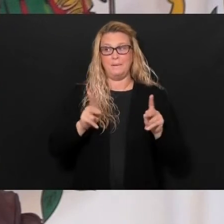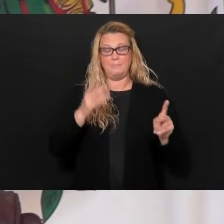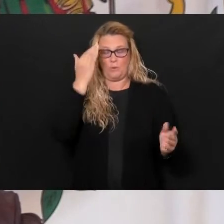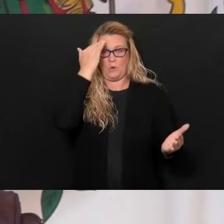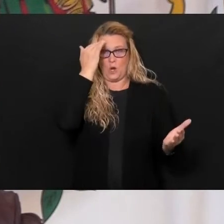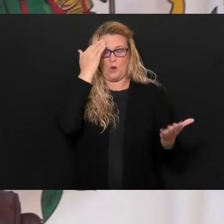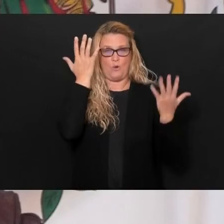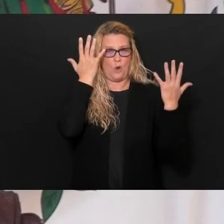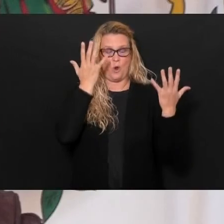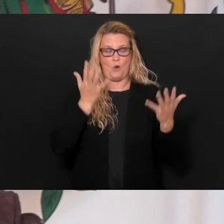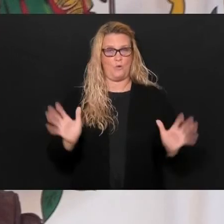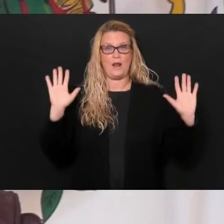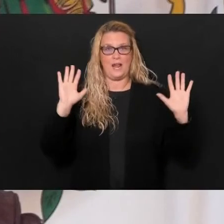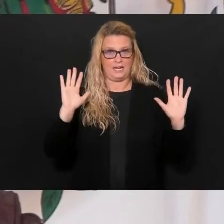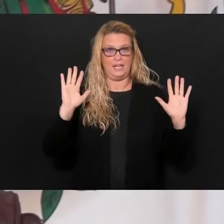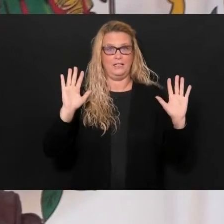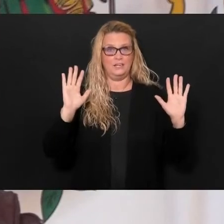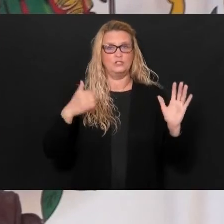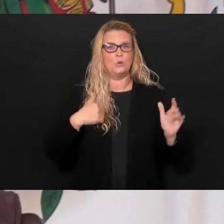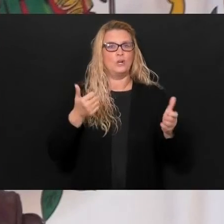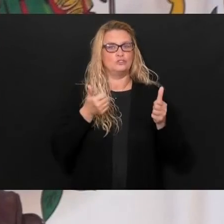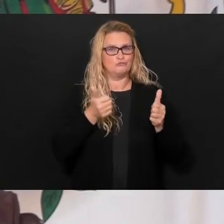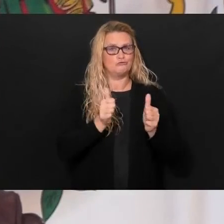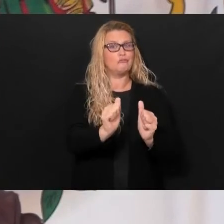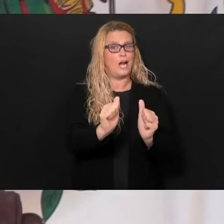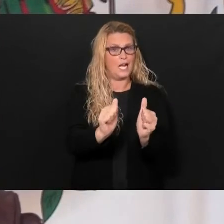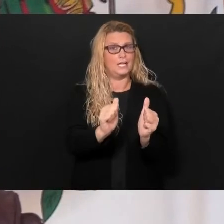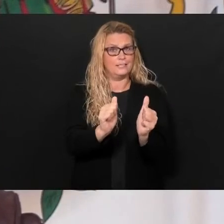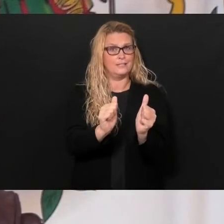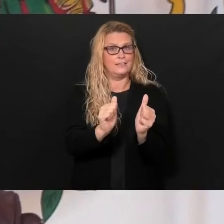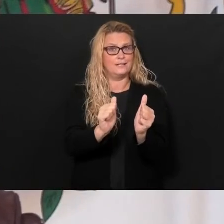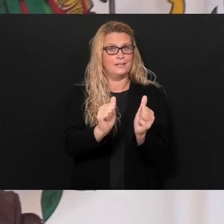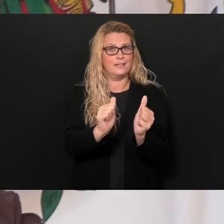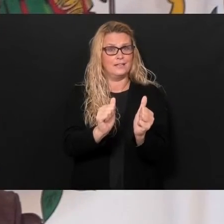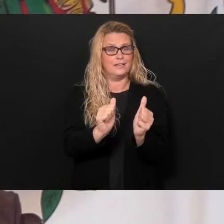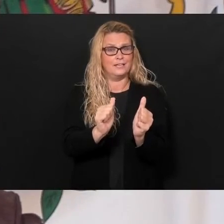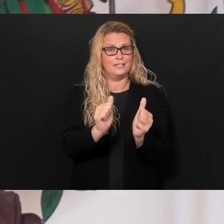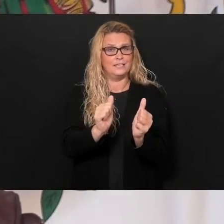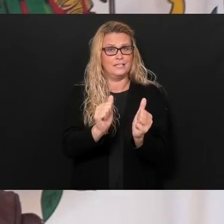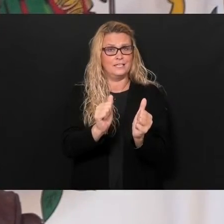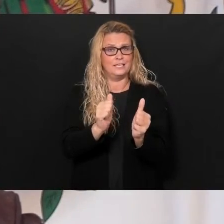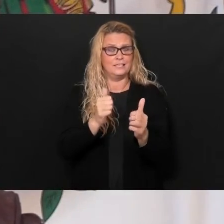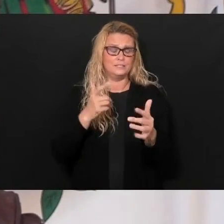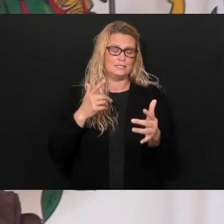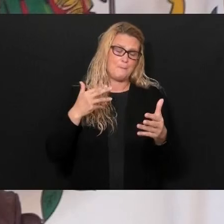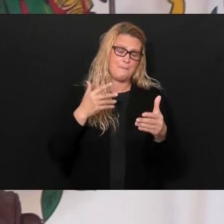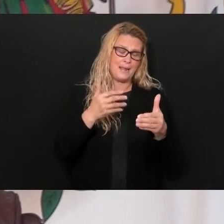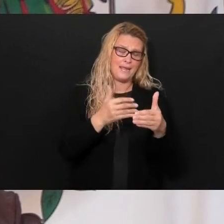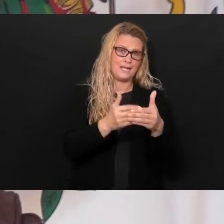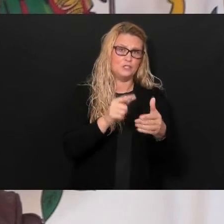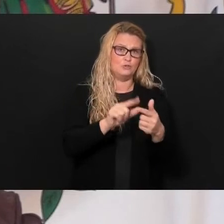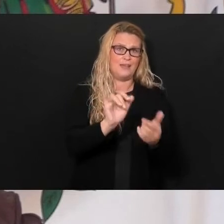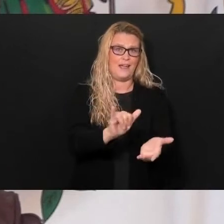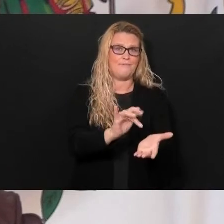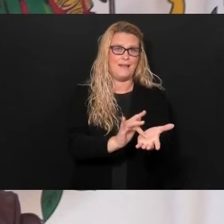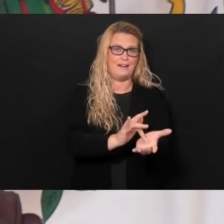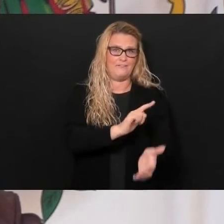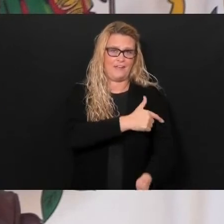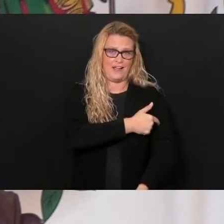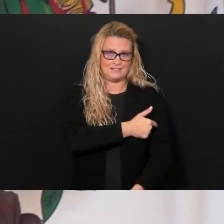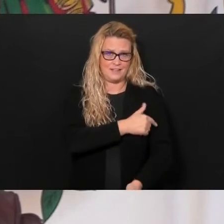repercussion. And we're trying to hang on to the vaccine. That's what we're trying